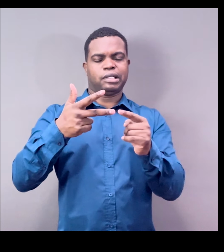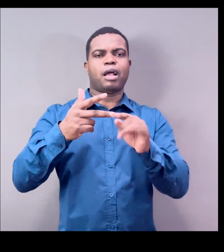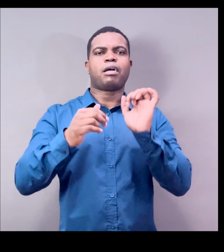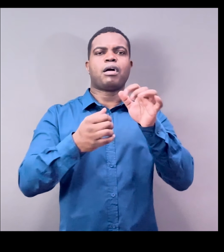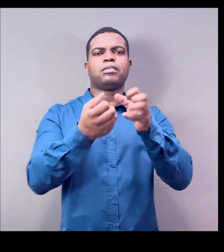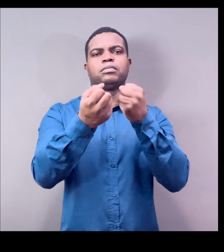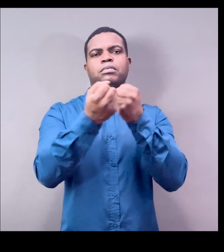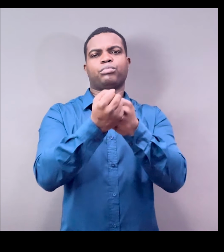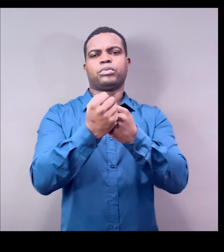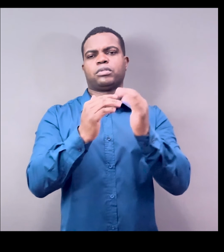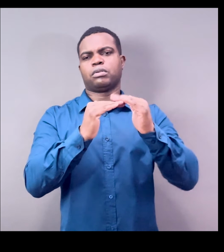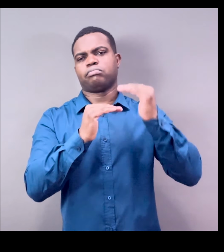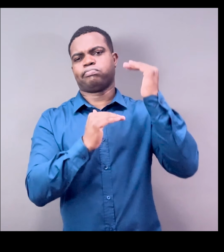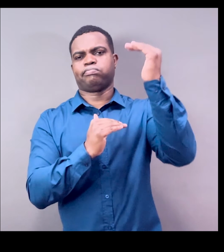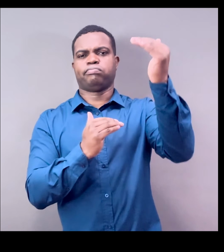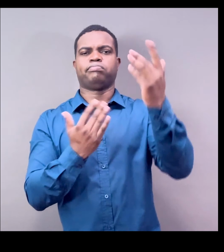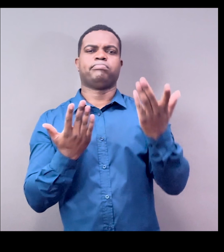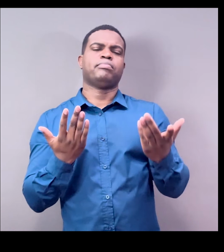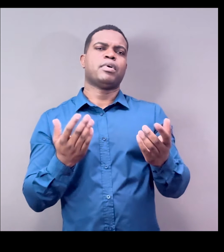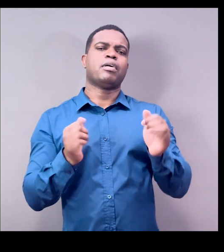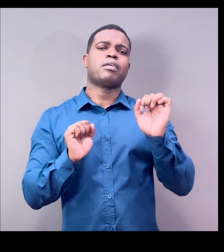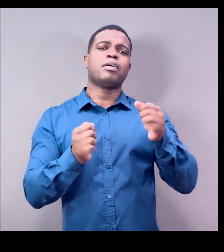contribute. They have